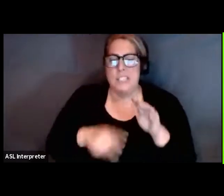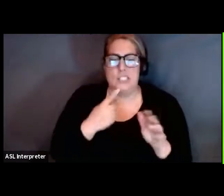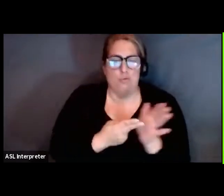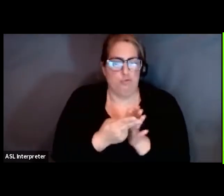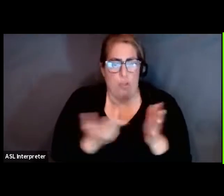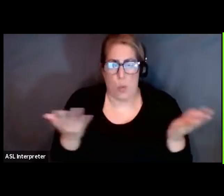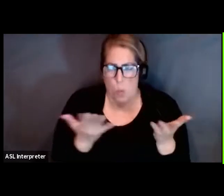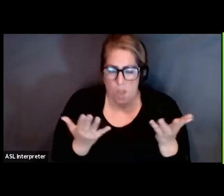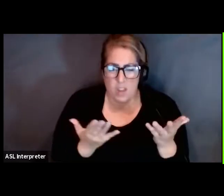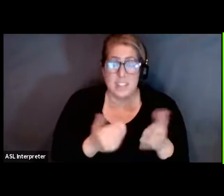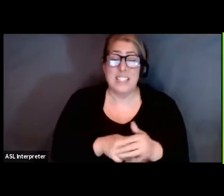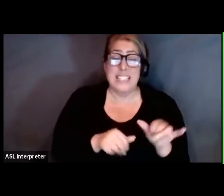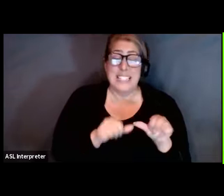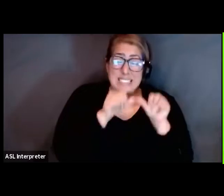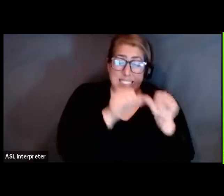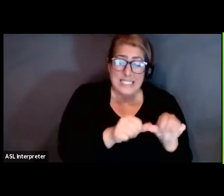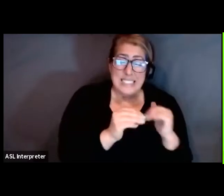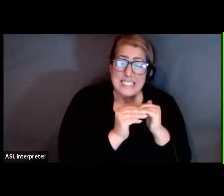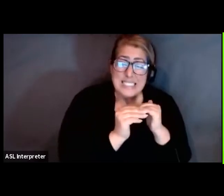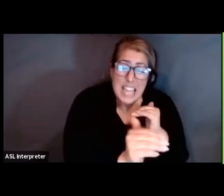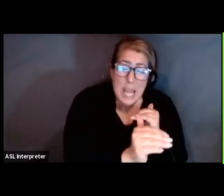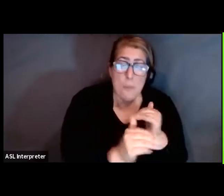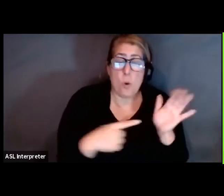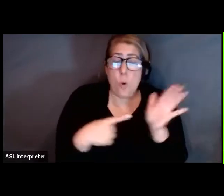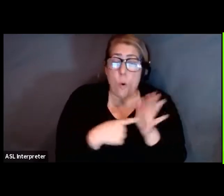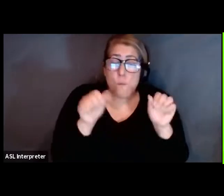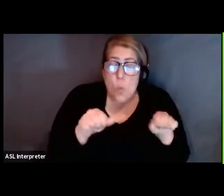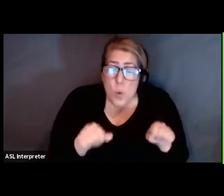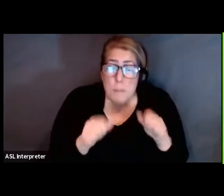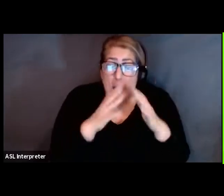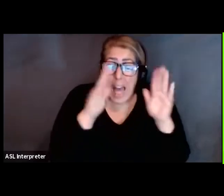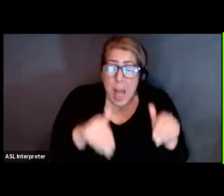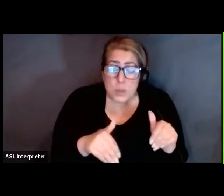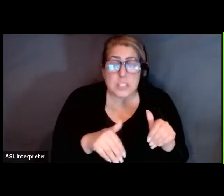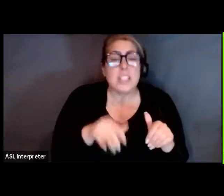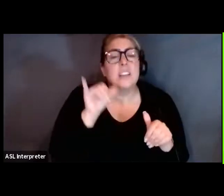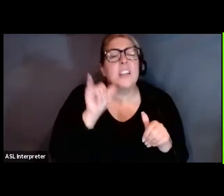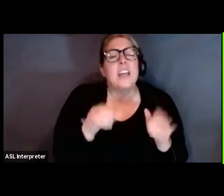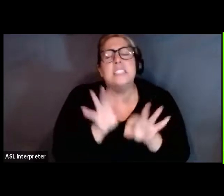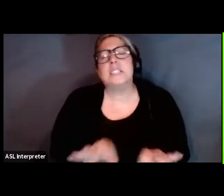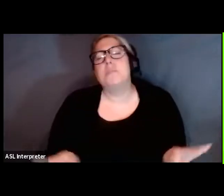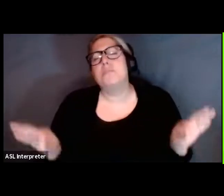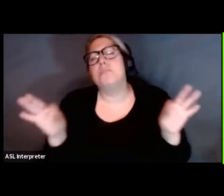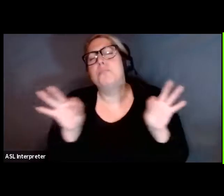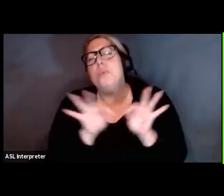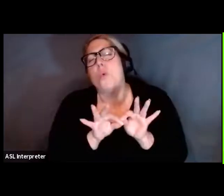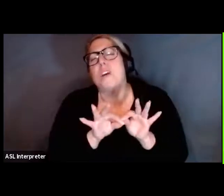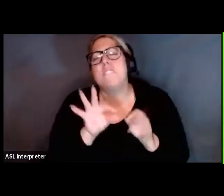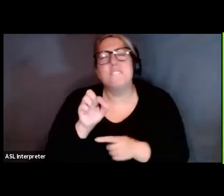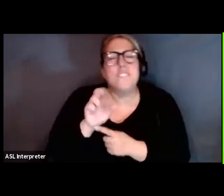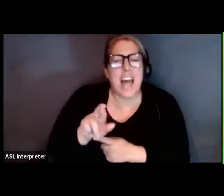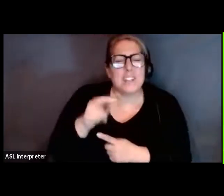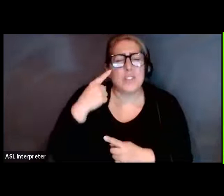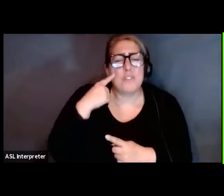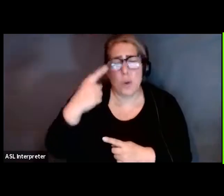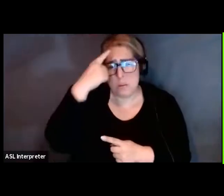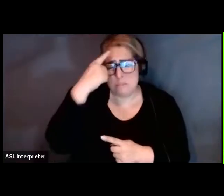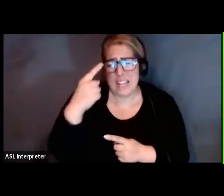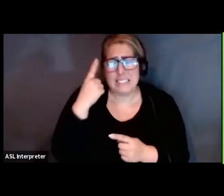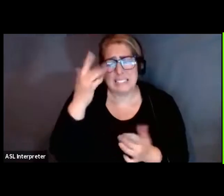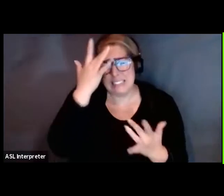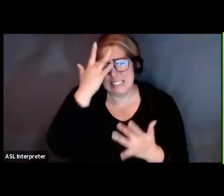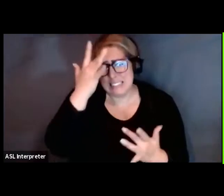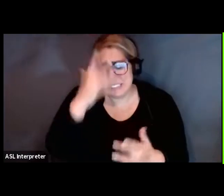and affordable housing is a sine qua non of recovery with mental illness, that being stably housed is